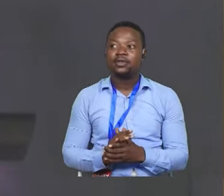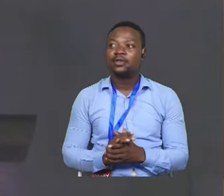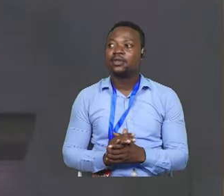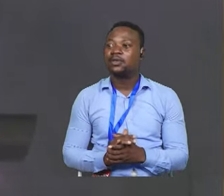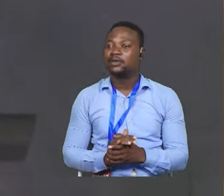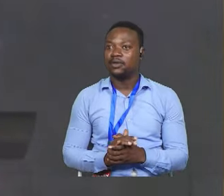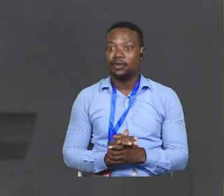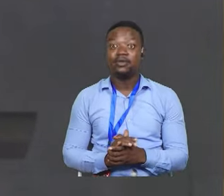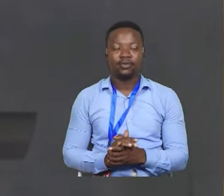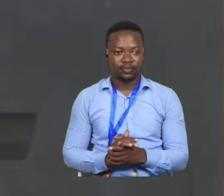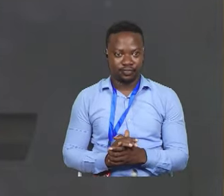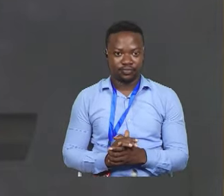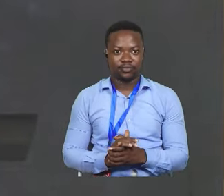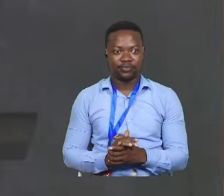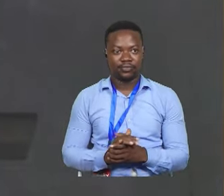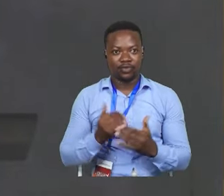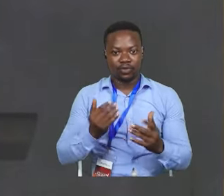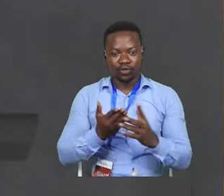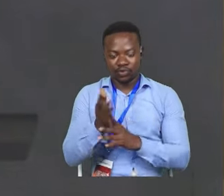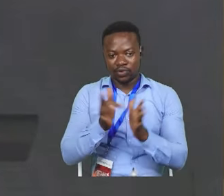For